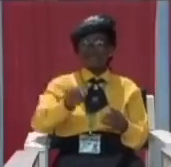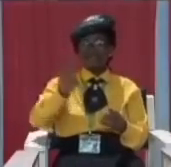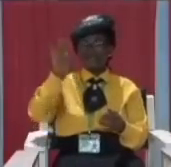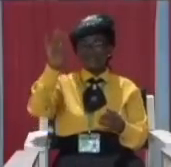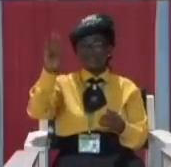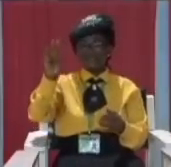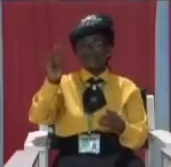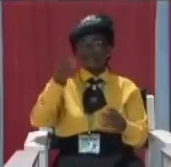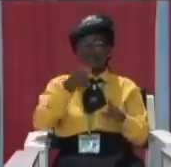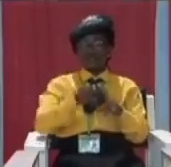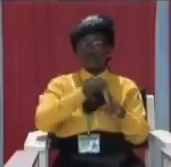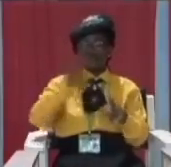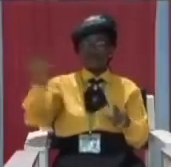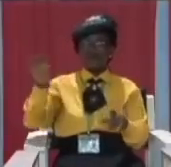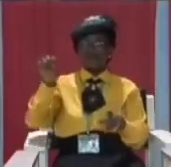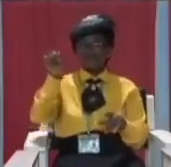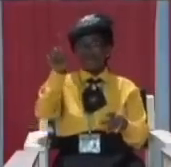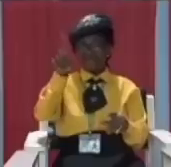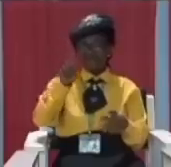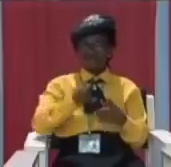14,